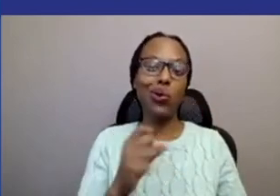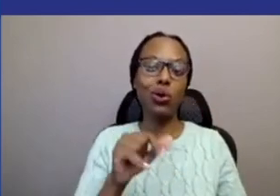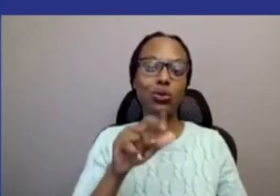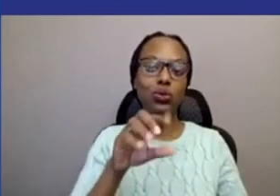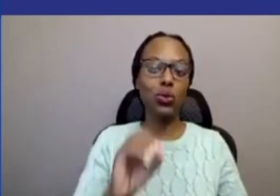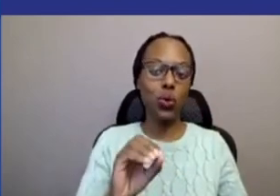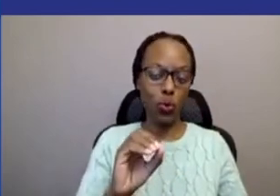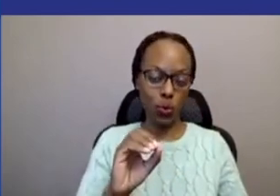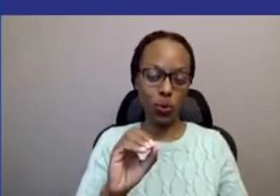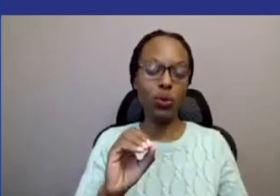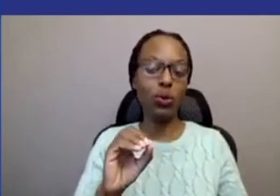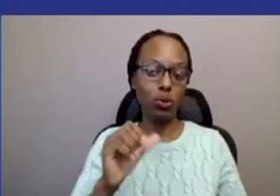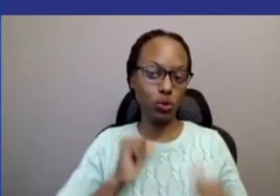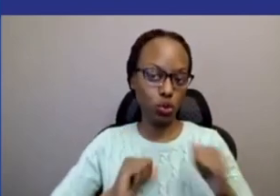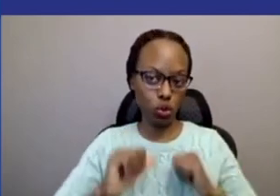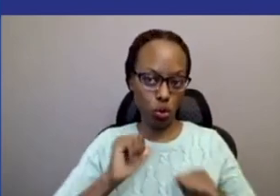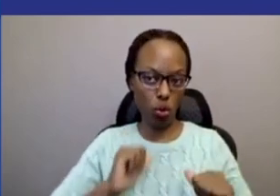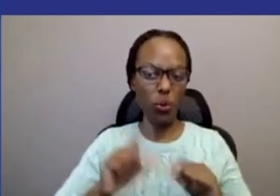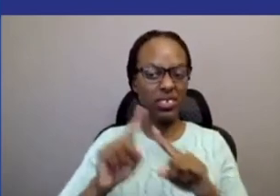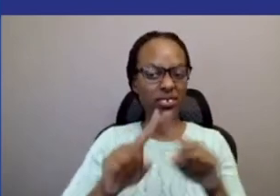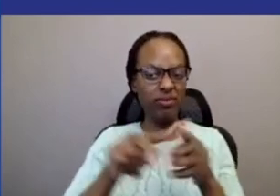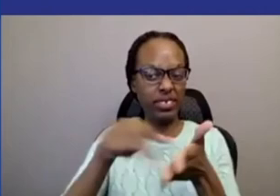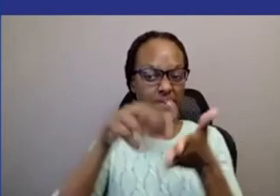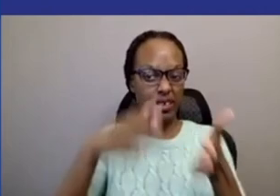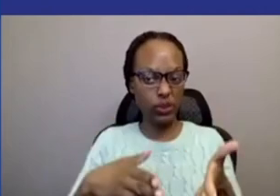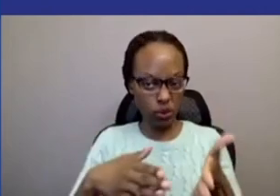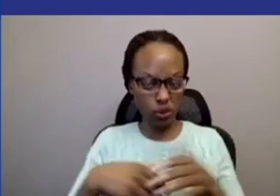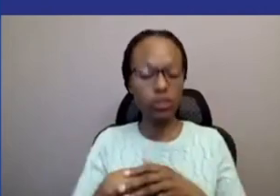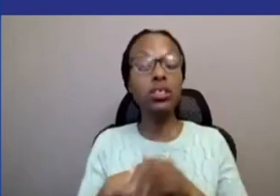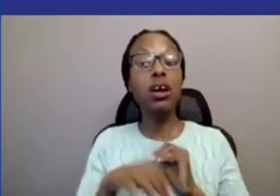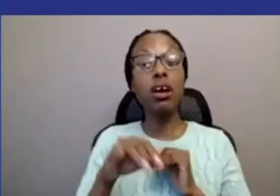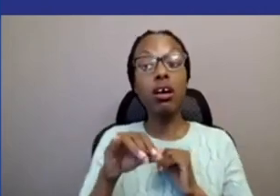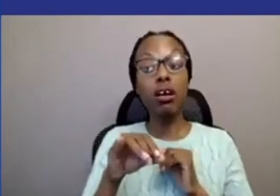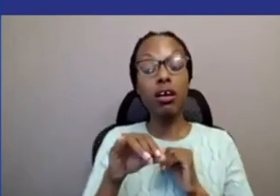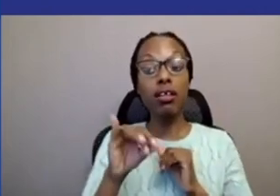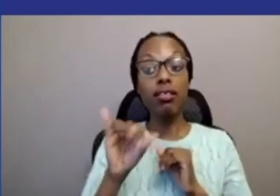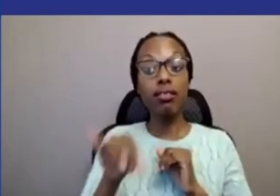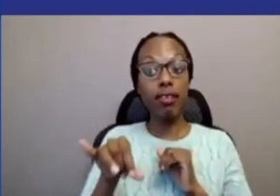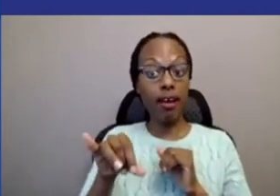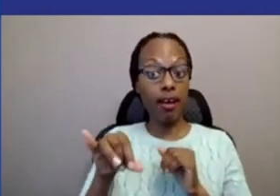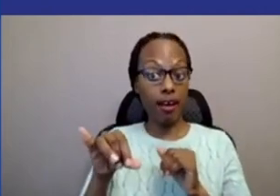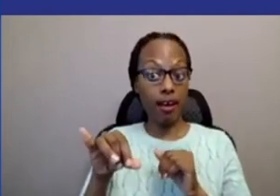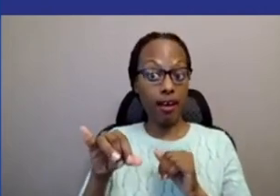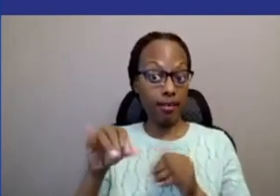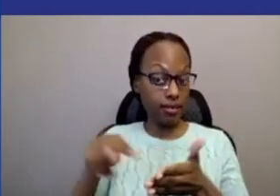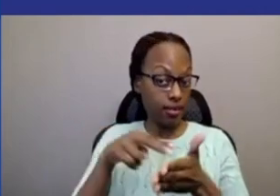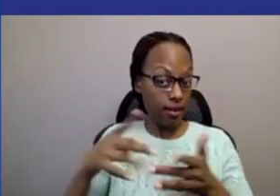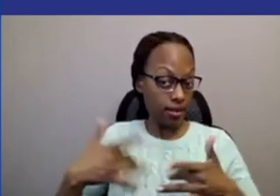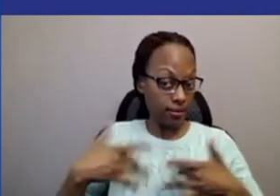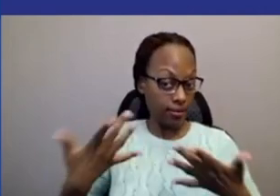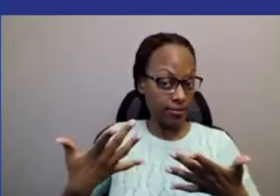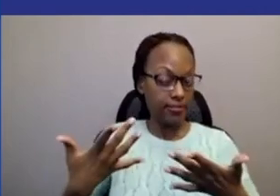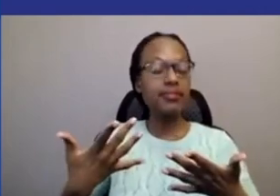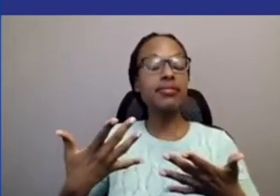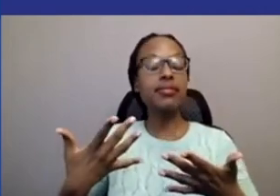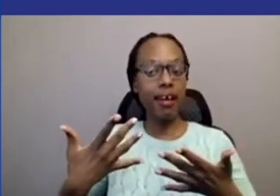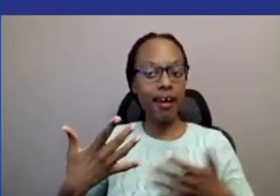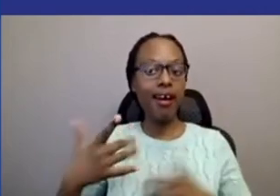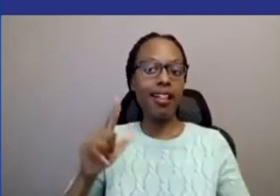Mekeng Soy. So that particular project is about a Latina Puerto Rican flamenco